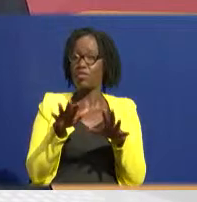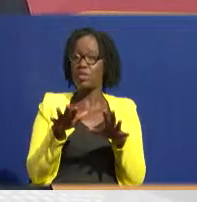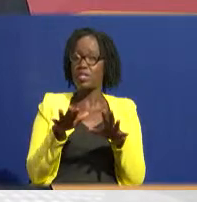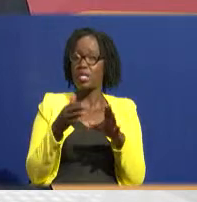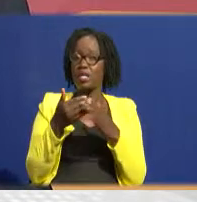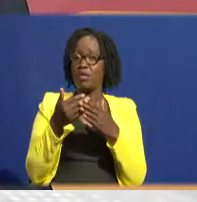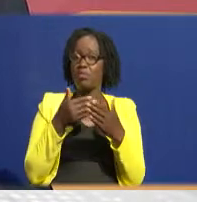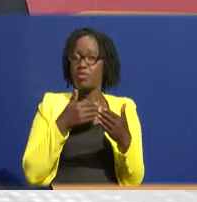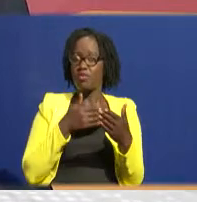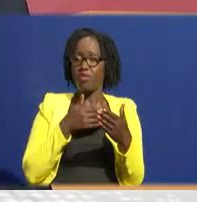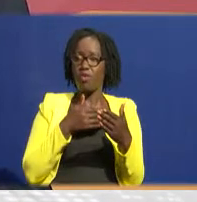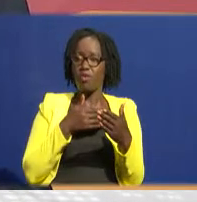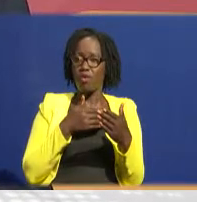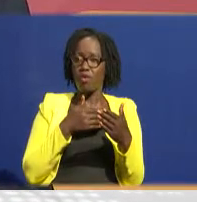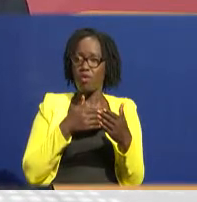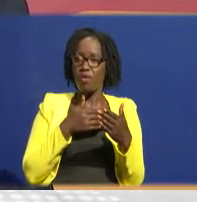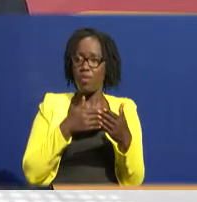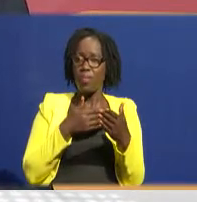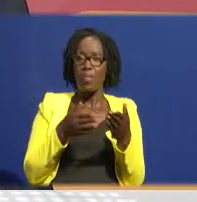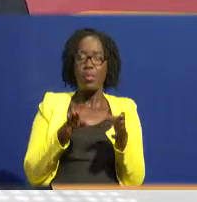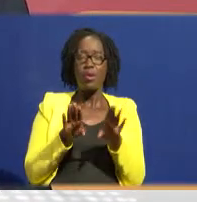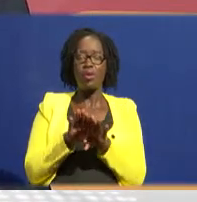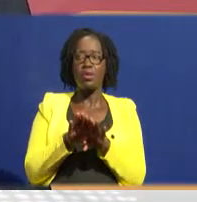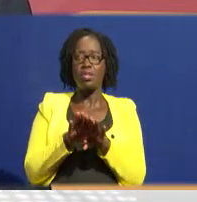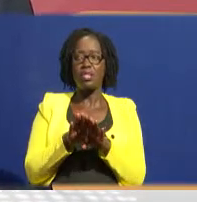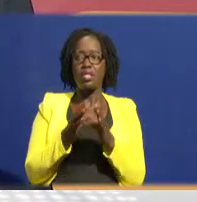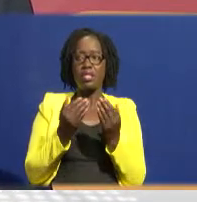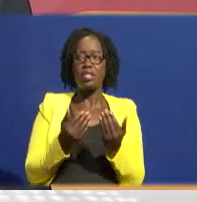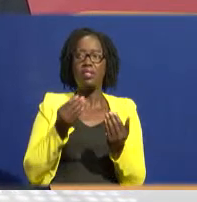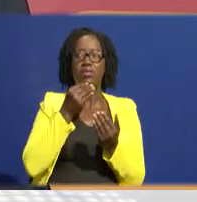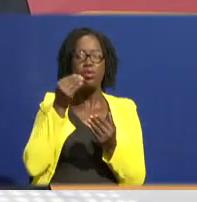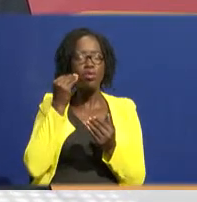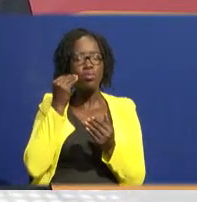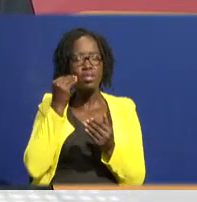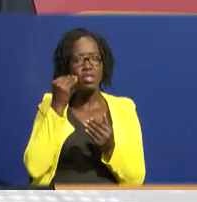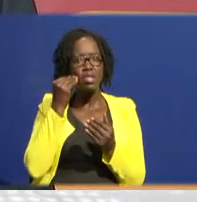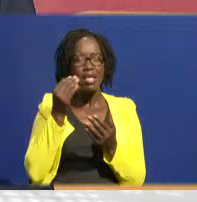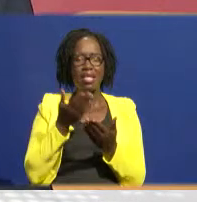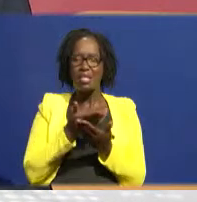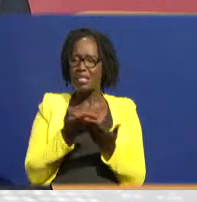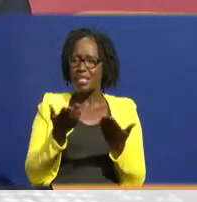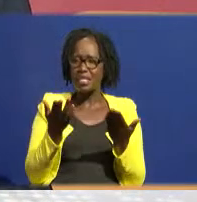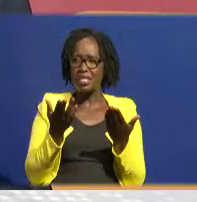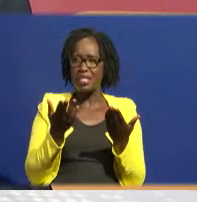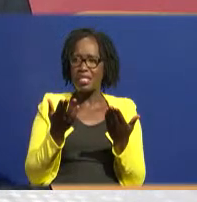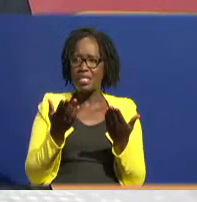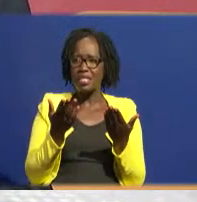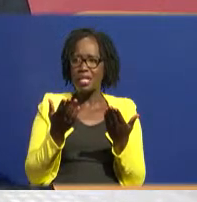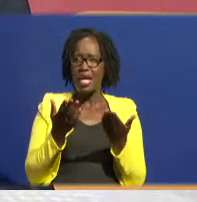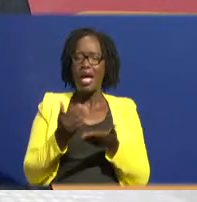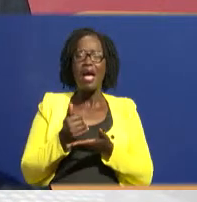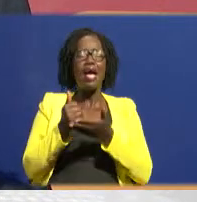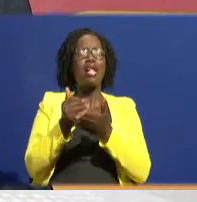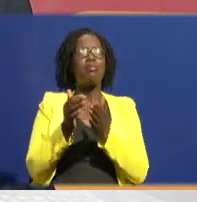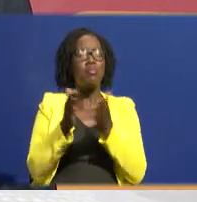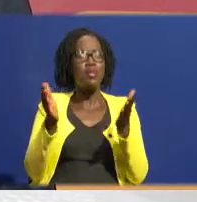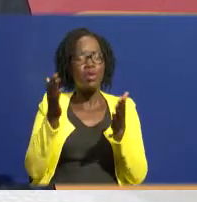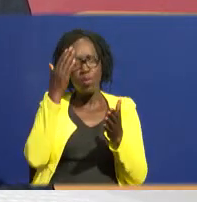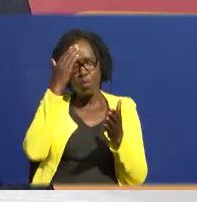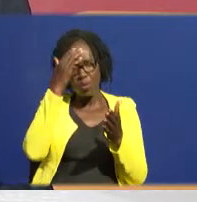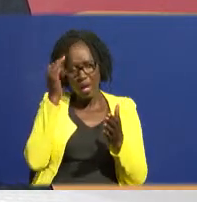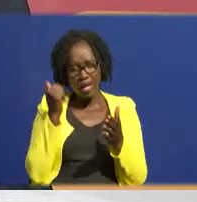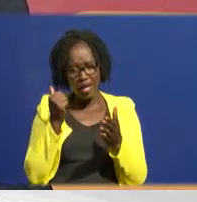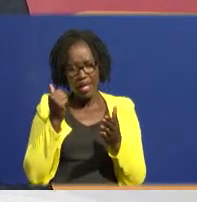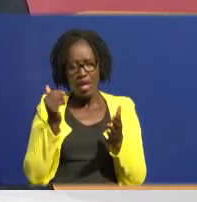before there was this issue of closing the children's homes, this has been a big help because we gather them together